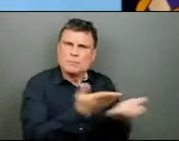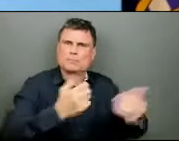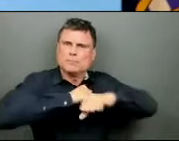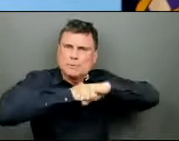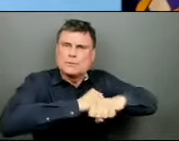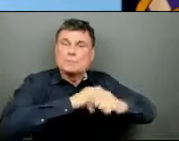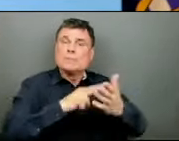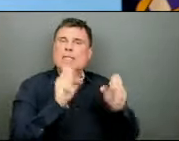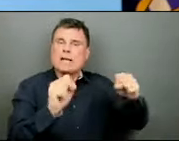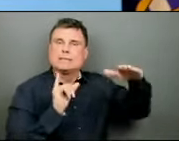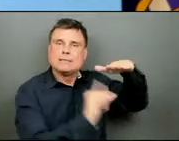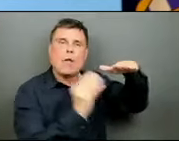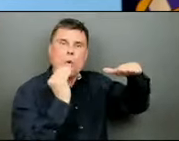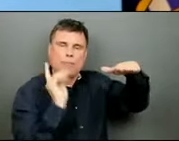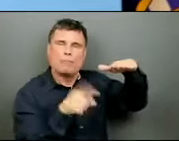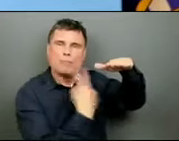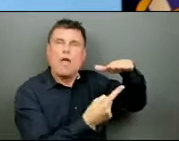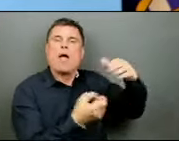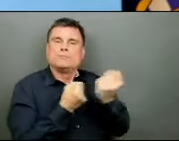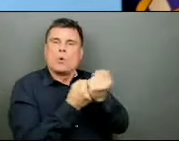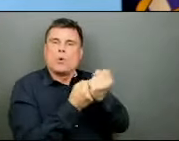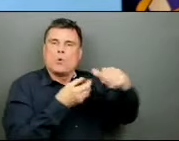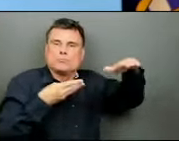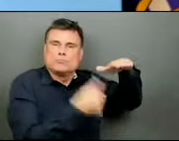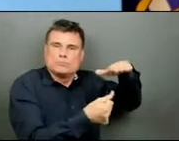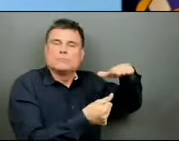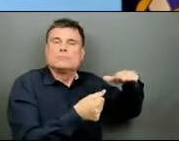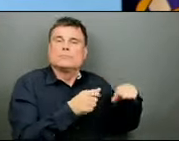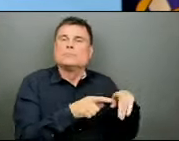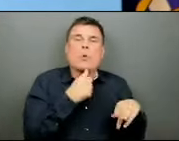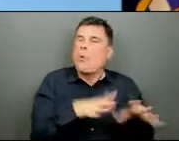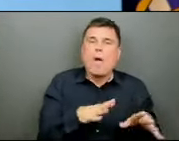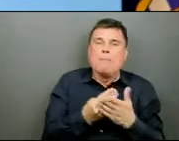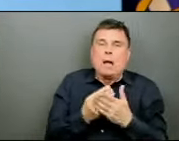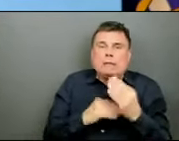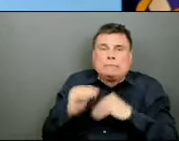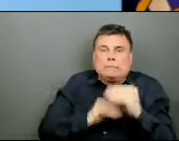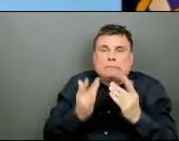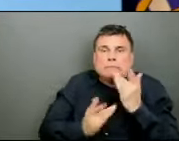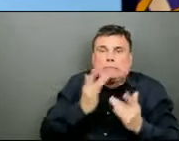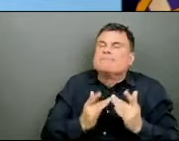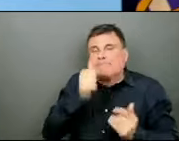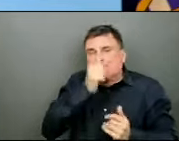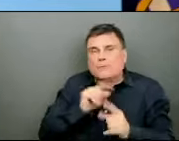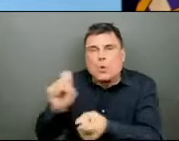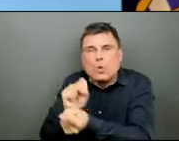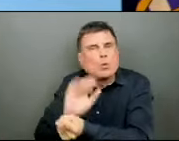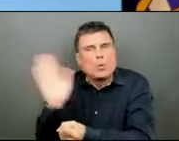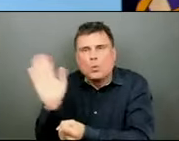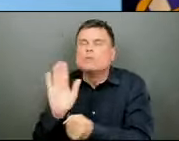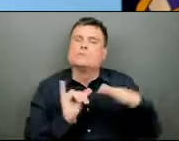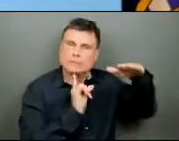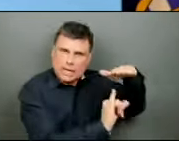health choices without compromising their economic viability with their families and in their community. So, critically important issue. I believe